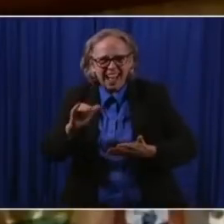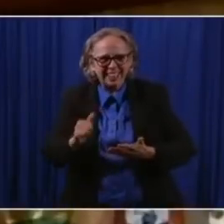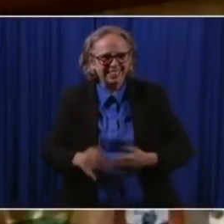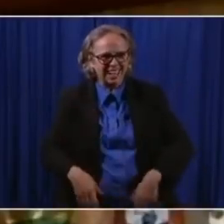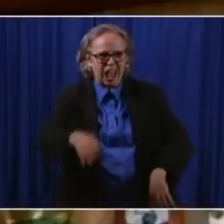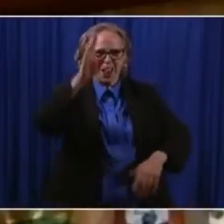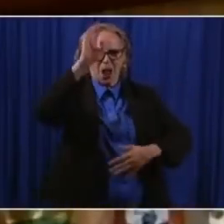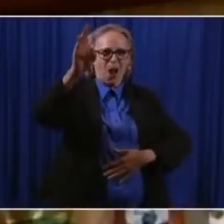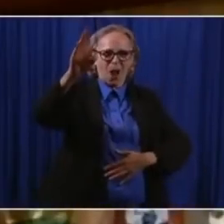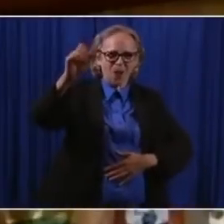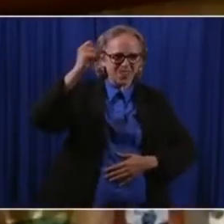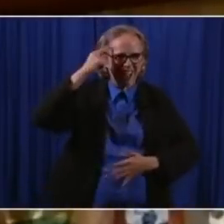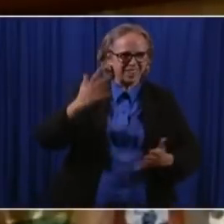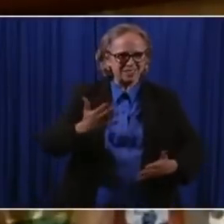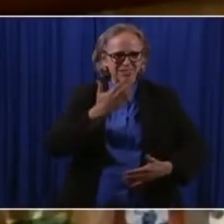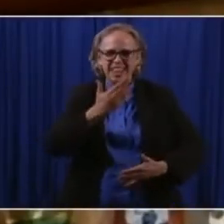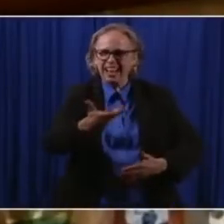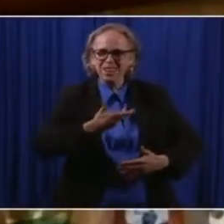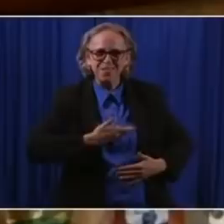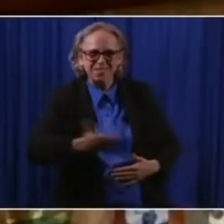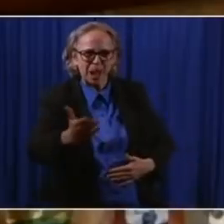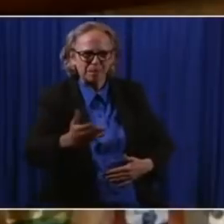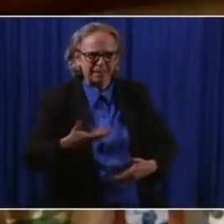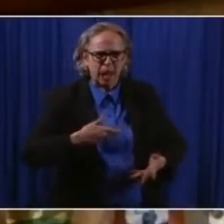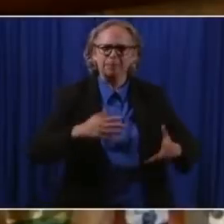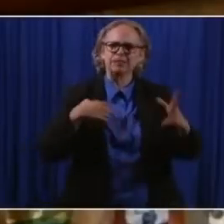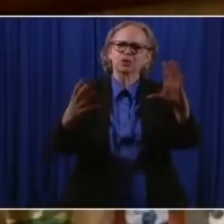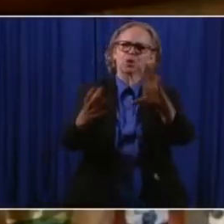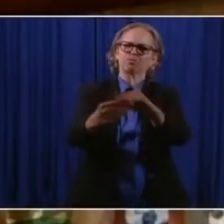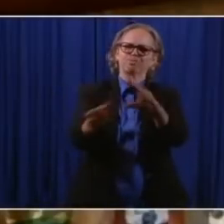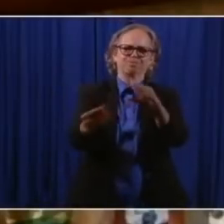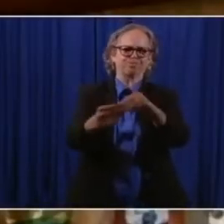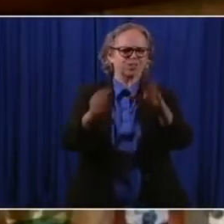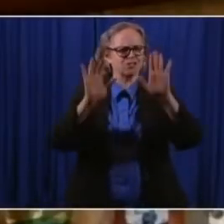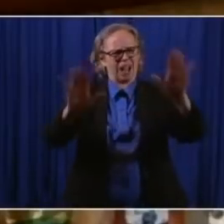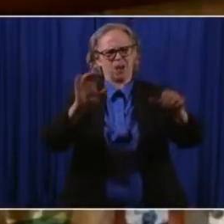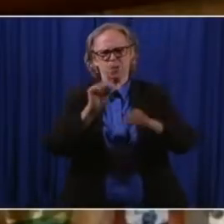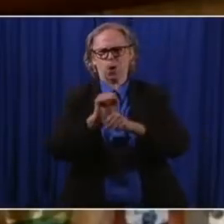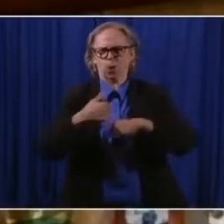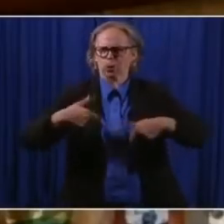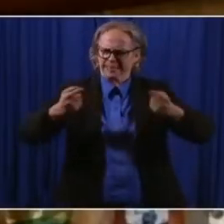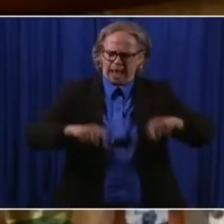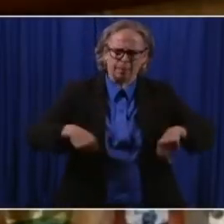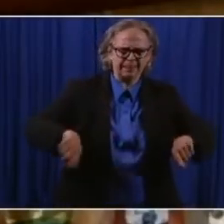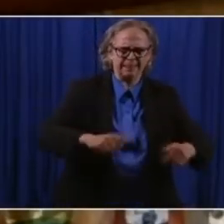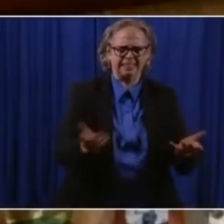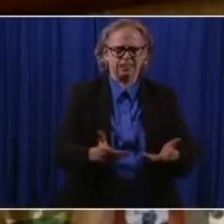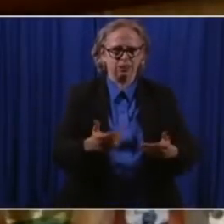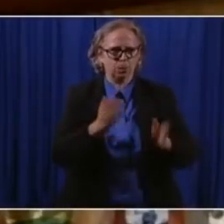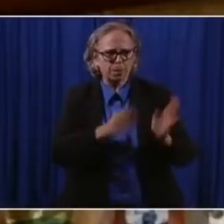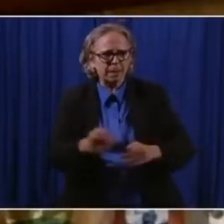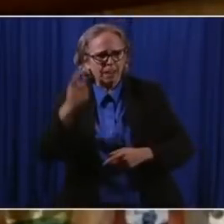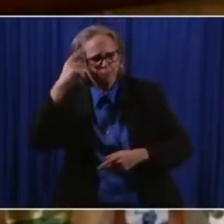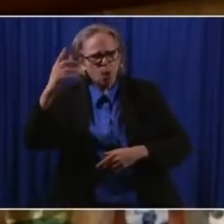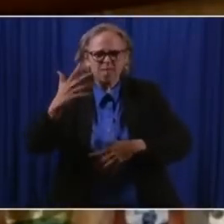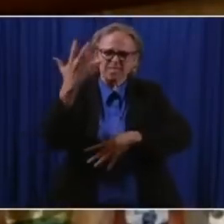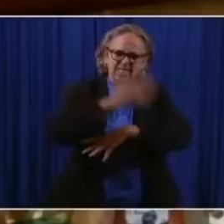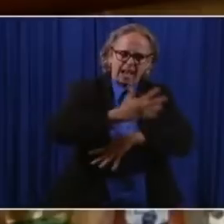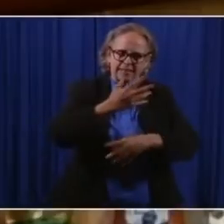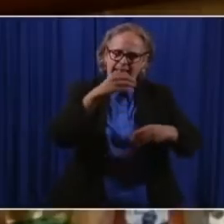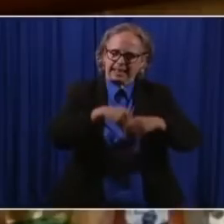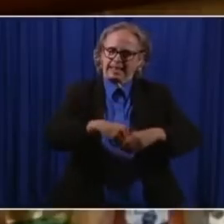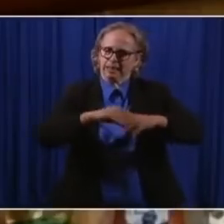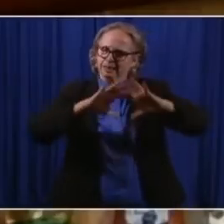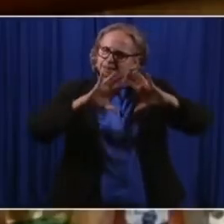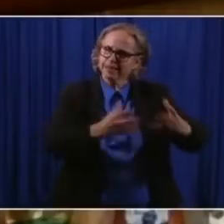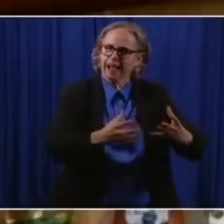on and talk a little bit about the great work that my team here at Belpre's done to prepare for a 5-day in-person experience. So we're grateful to